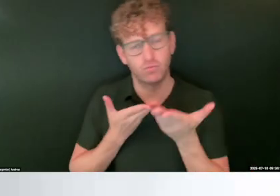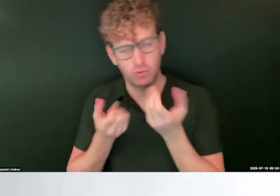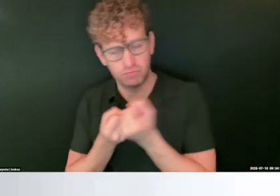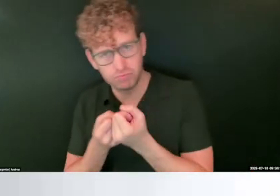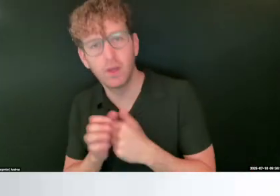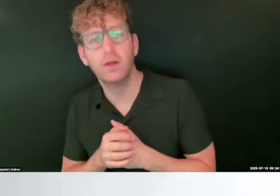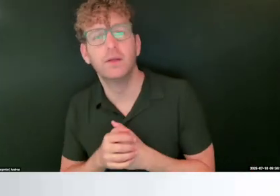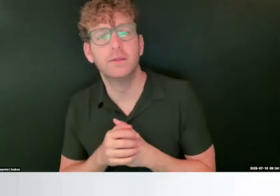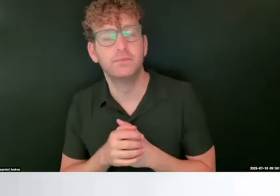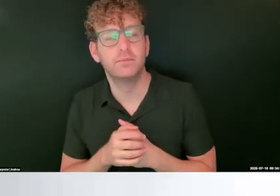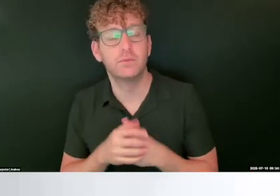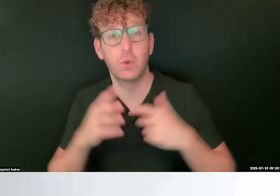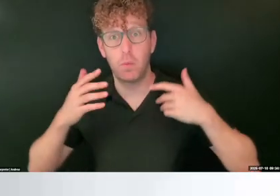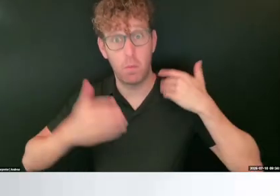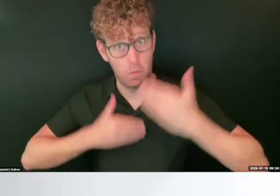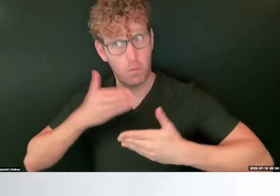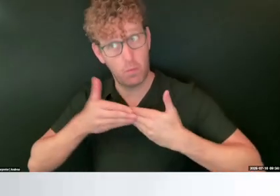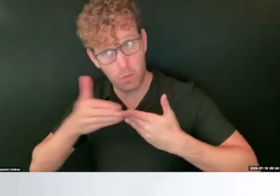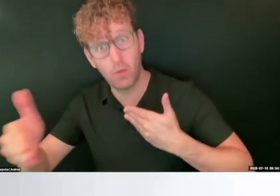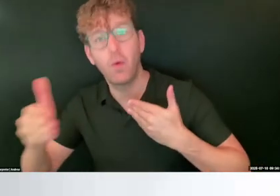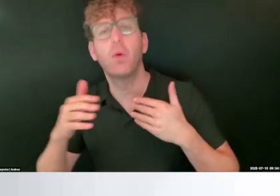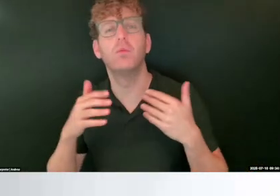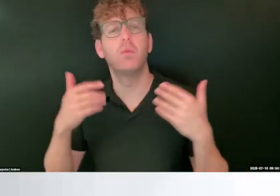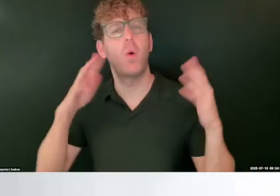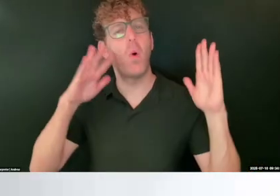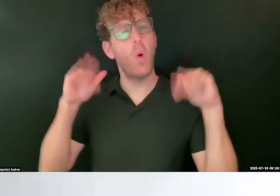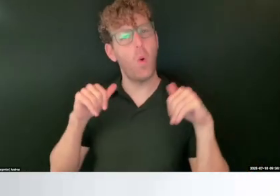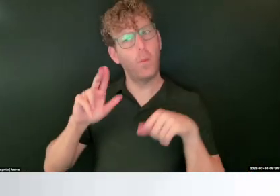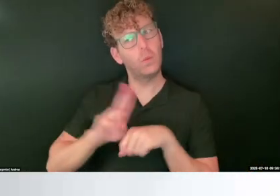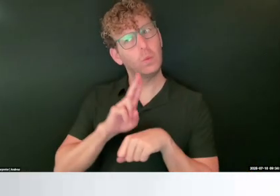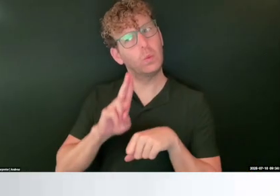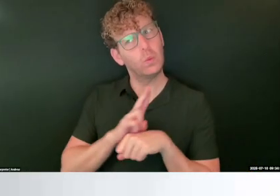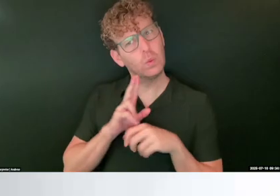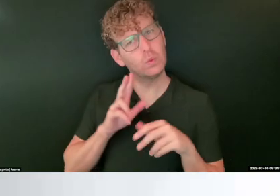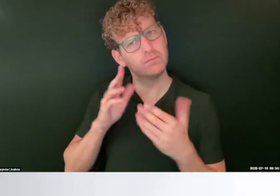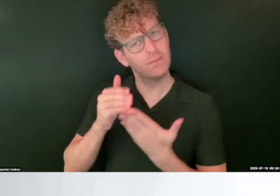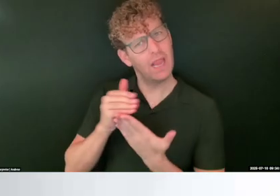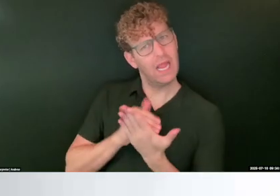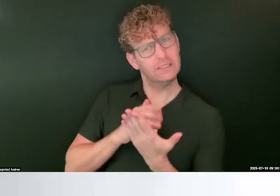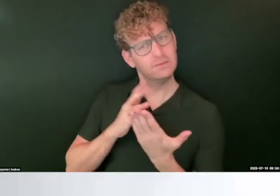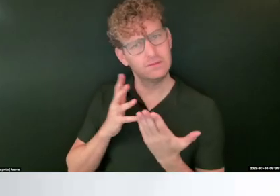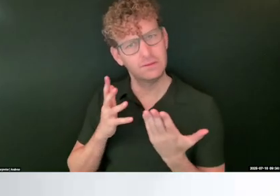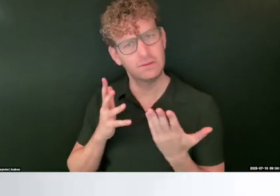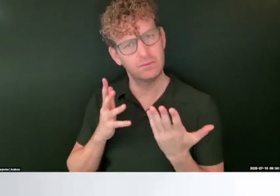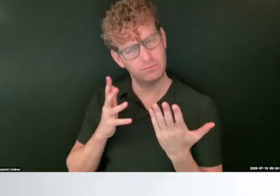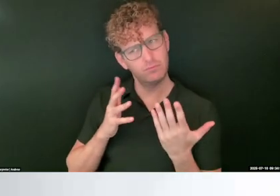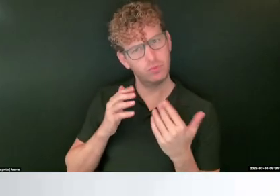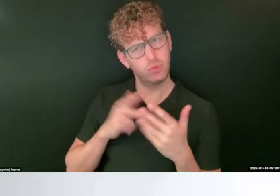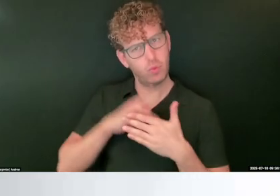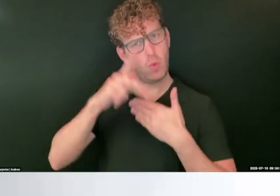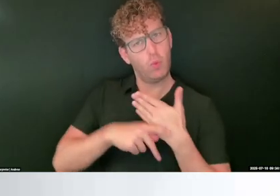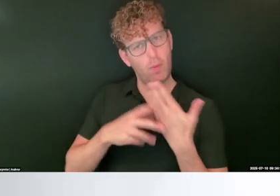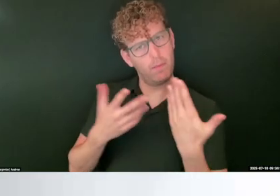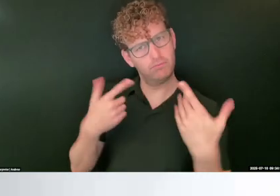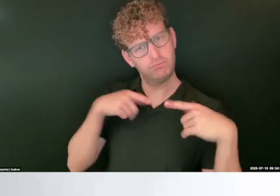So moving forward, we hope to use lessons learned to further program alignment while remaining flexible. There will always be